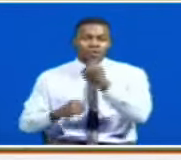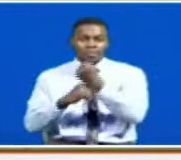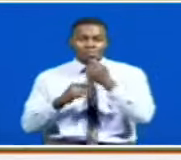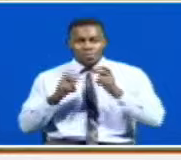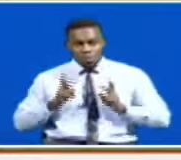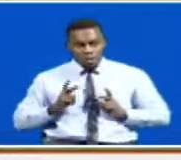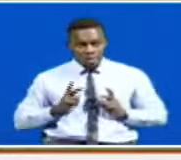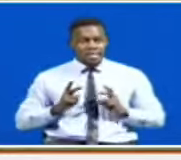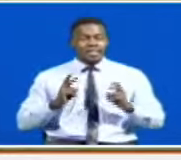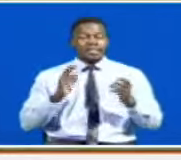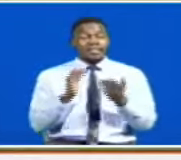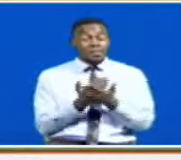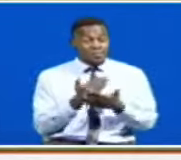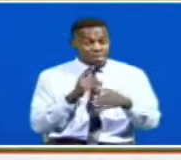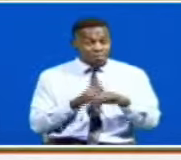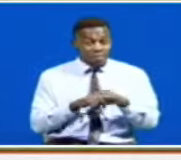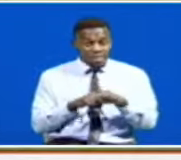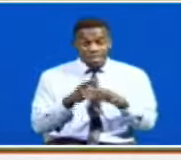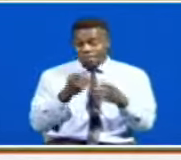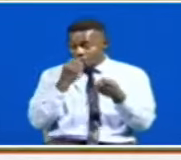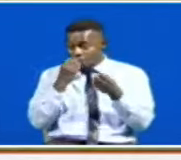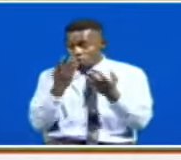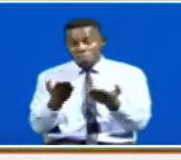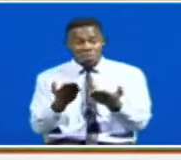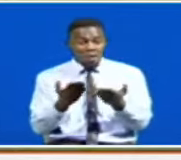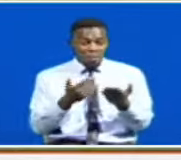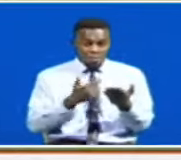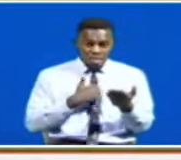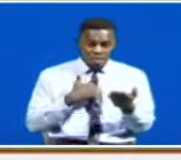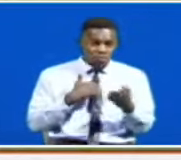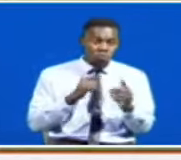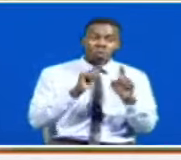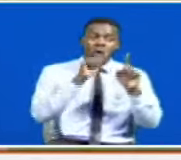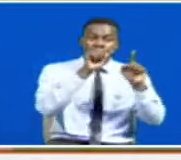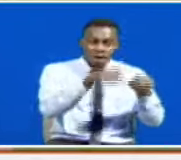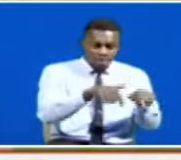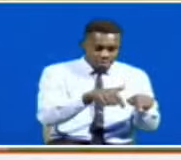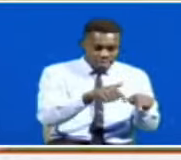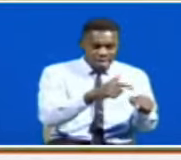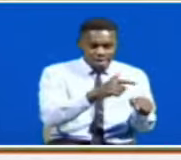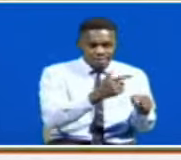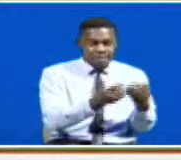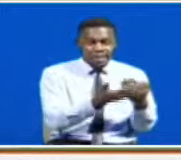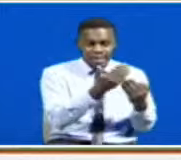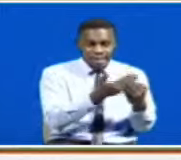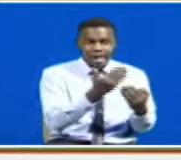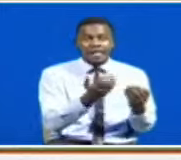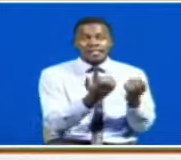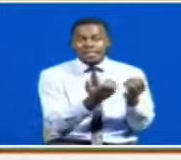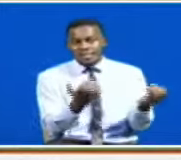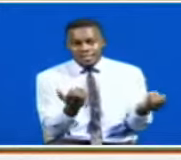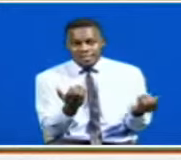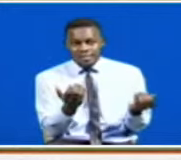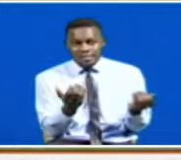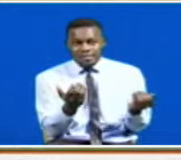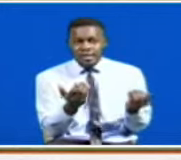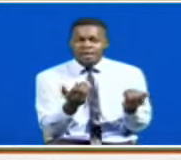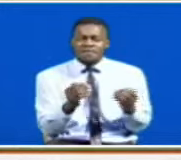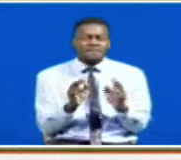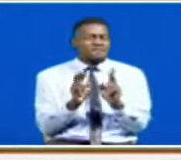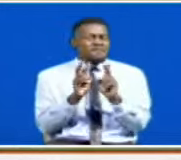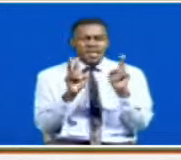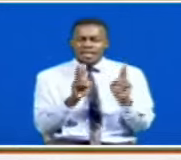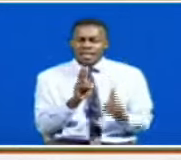children because she can't be everywhere. Then she was very kind because she didn't not only